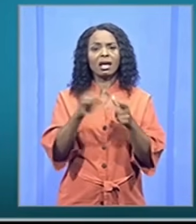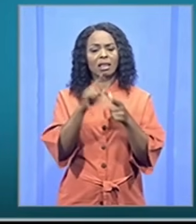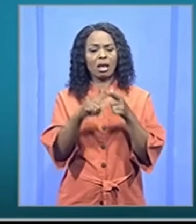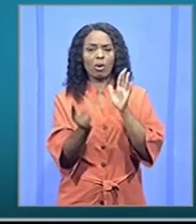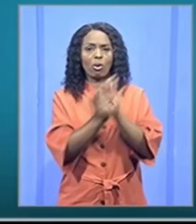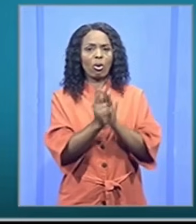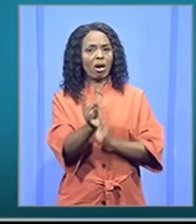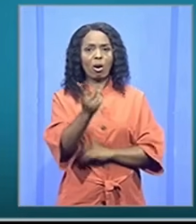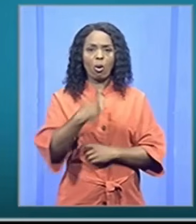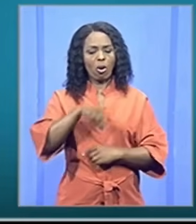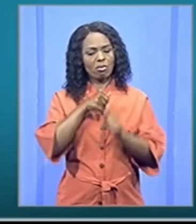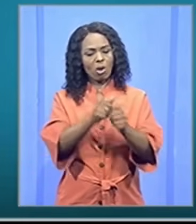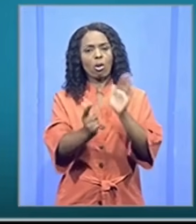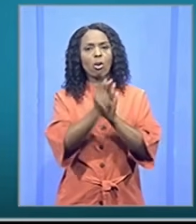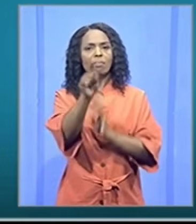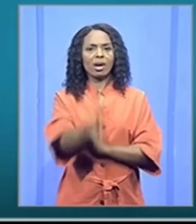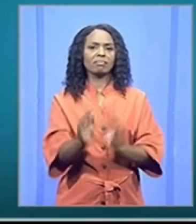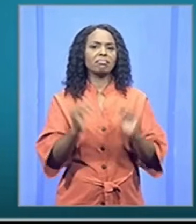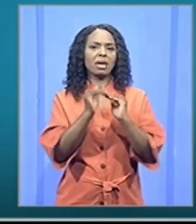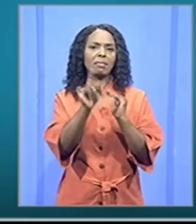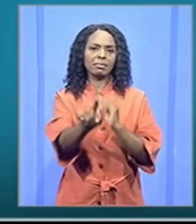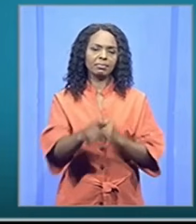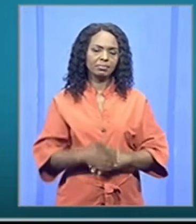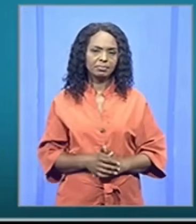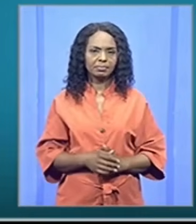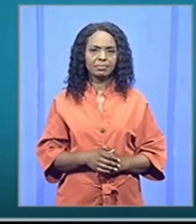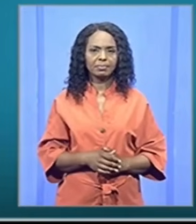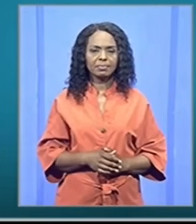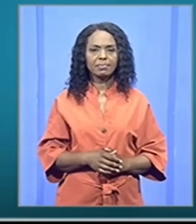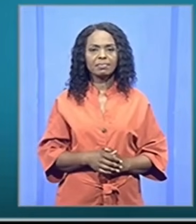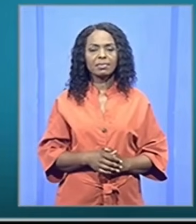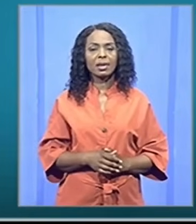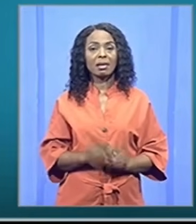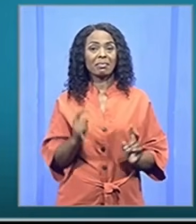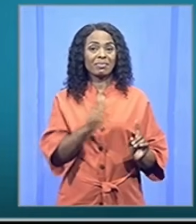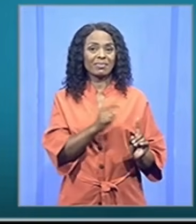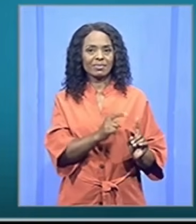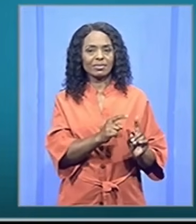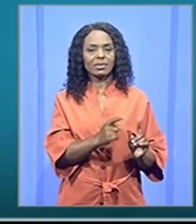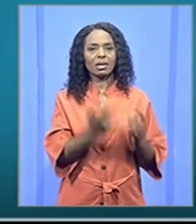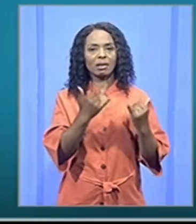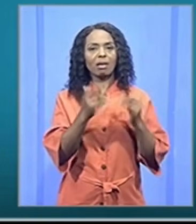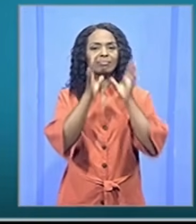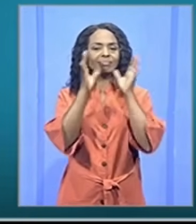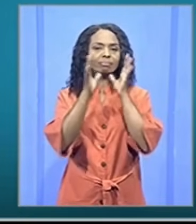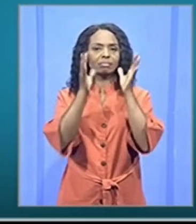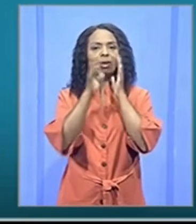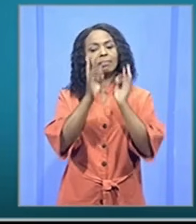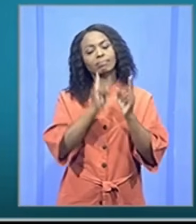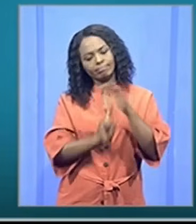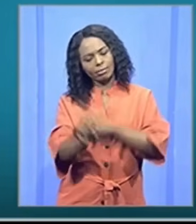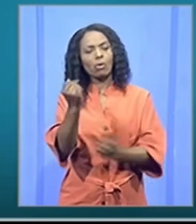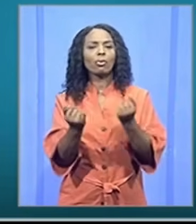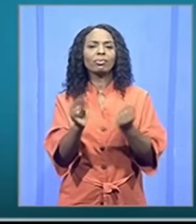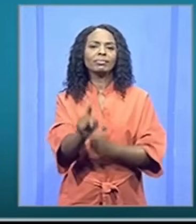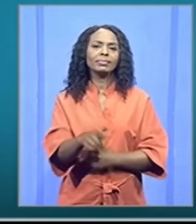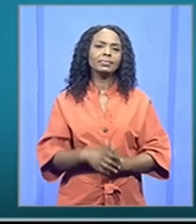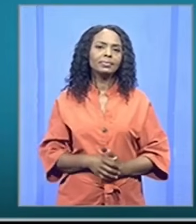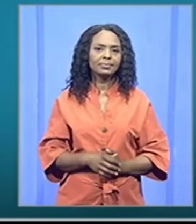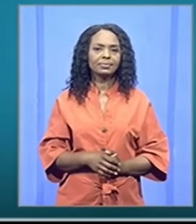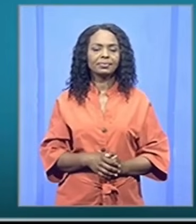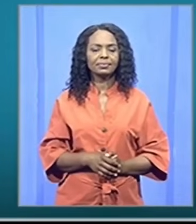ka moka toka ga iphethagatšwe. Morena Malema a ye go ikarabela ka kgorongtsheko.